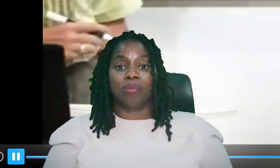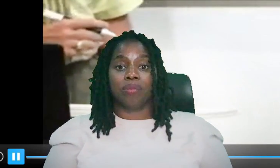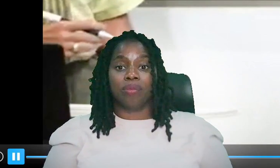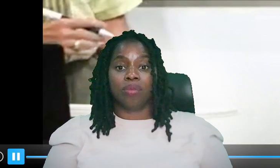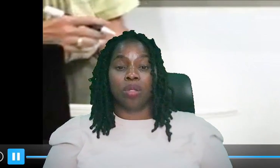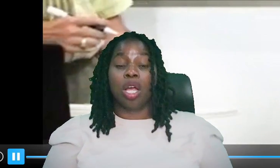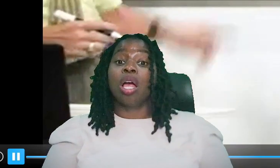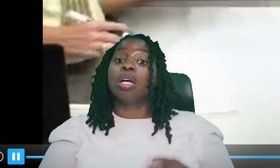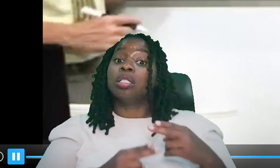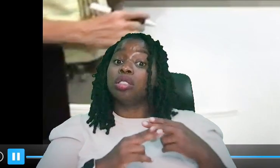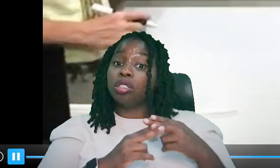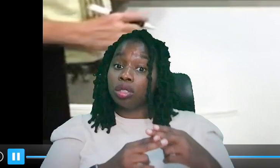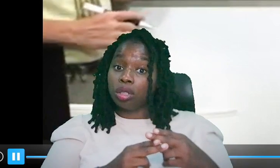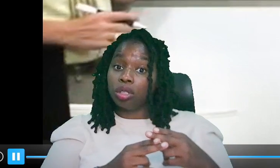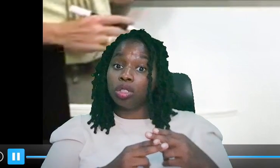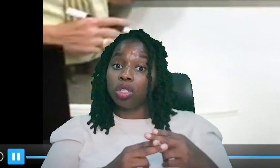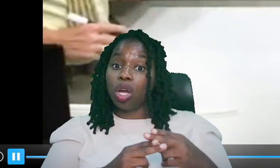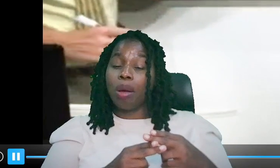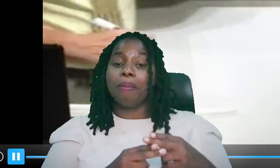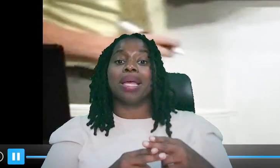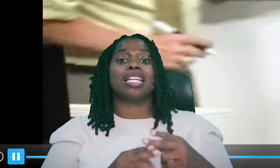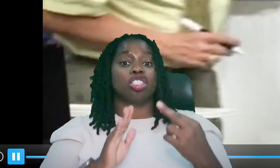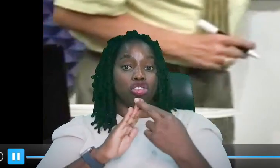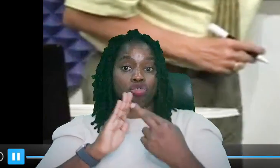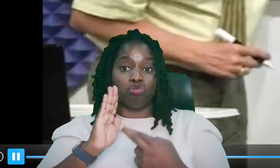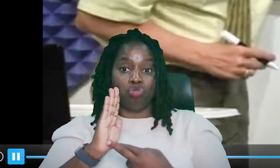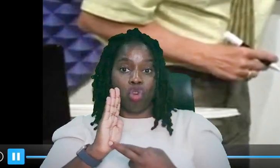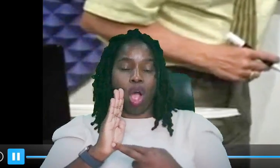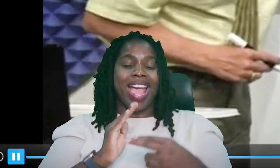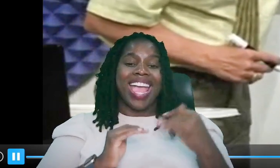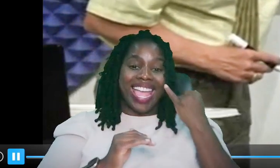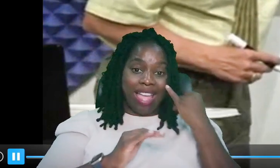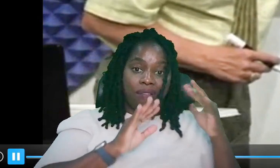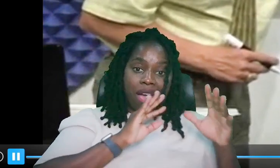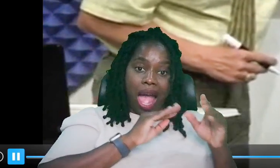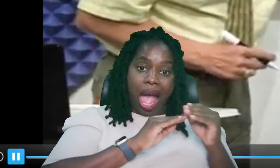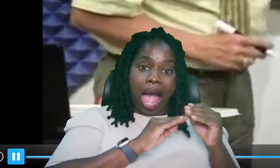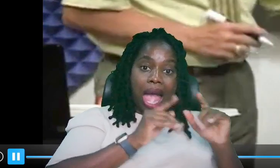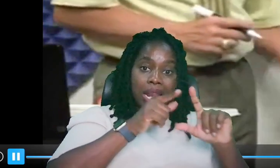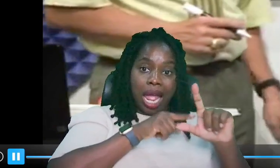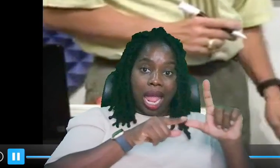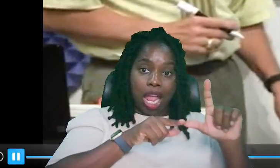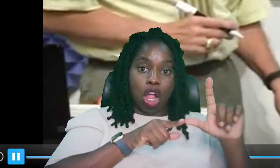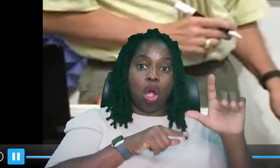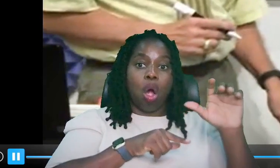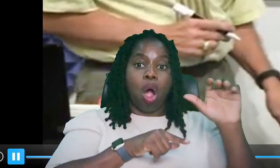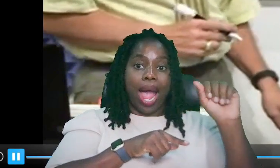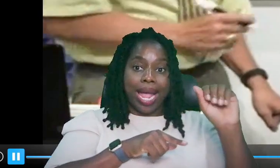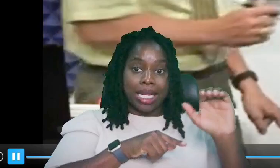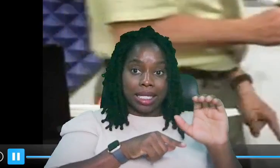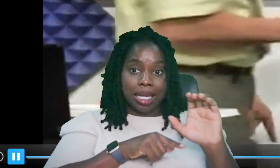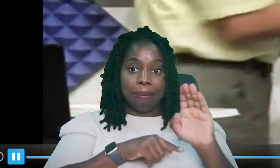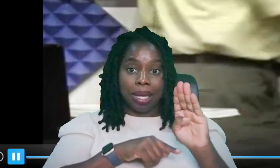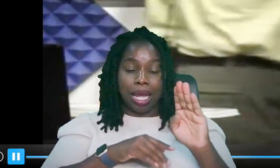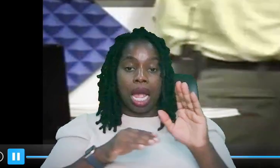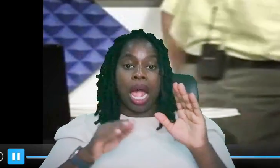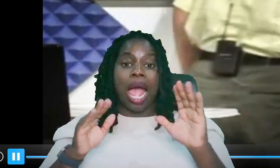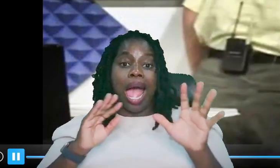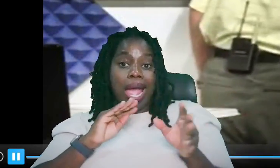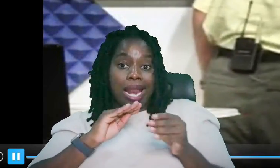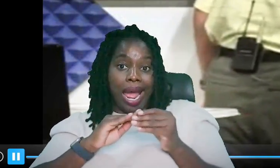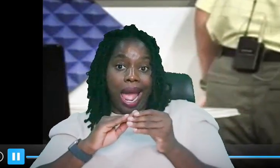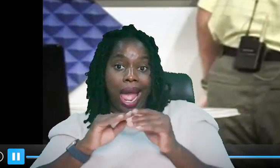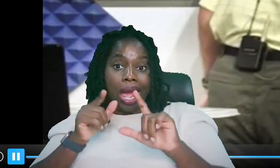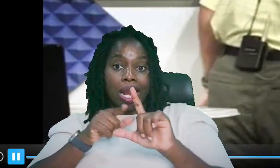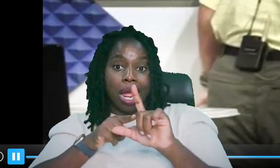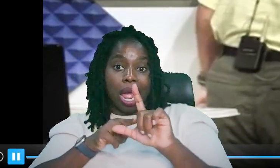It should be obvious, because it's a postulate, that if you add that angle and that angle together, what you